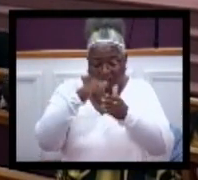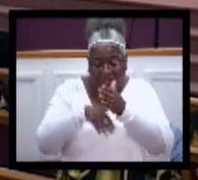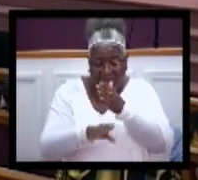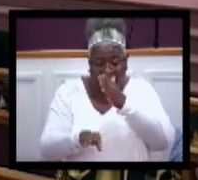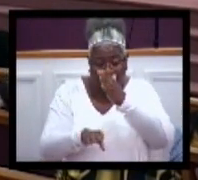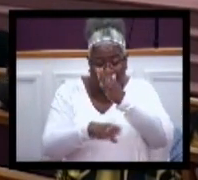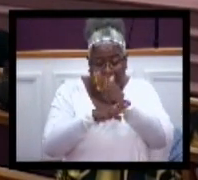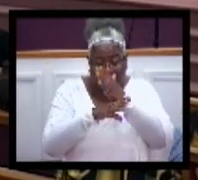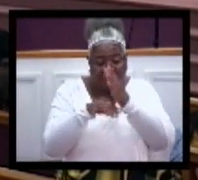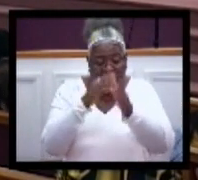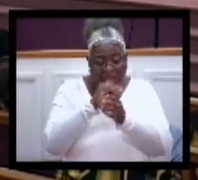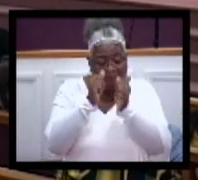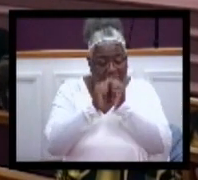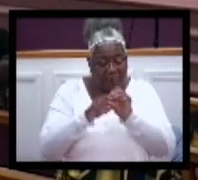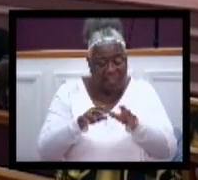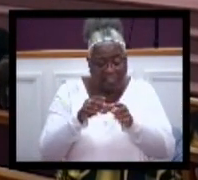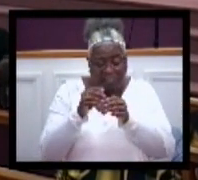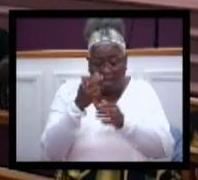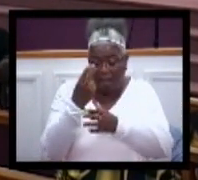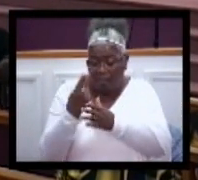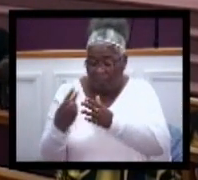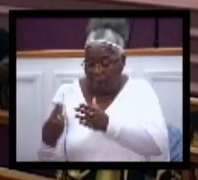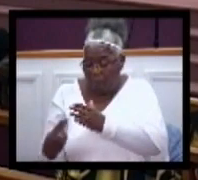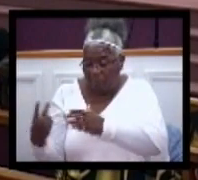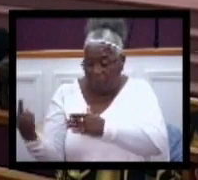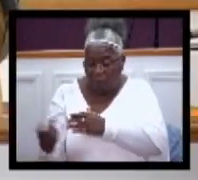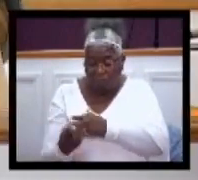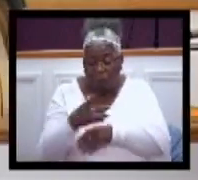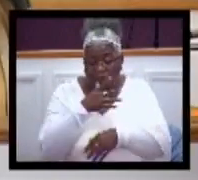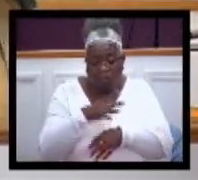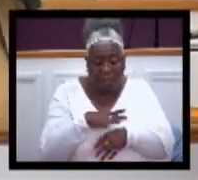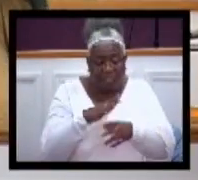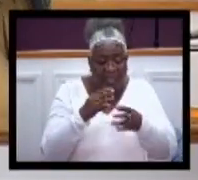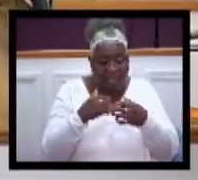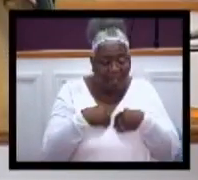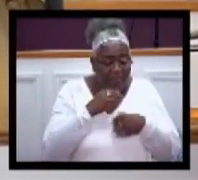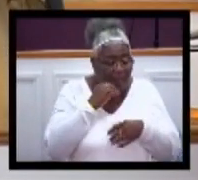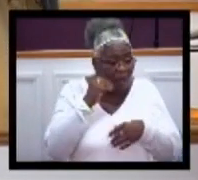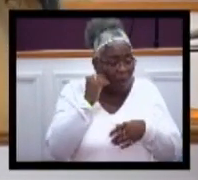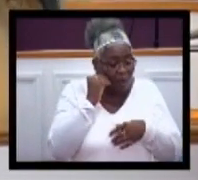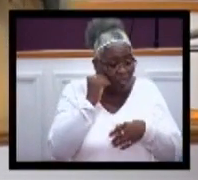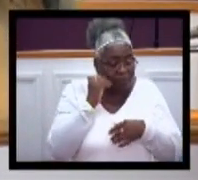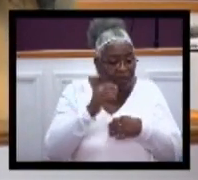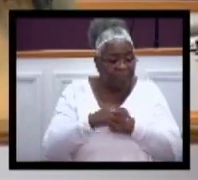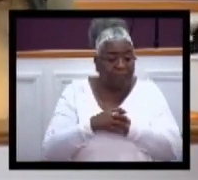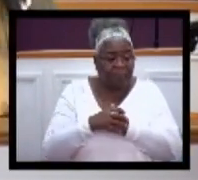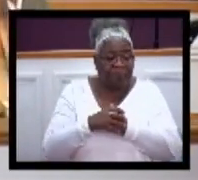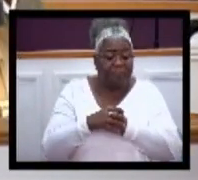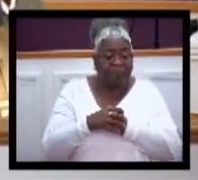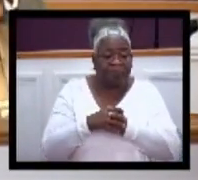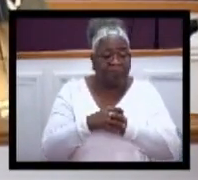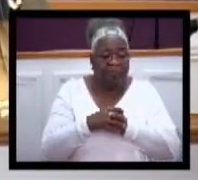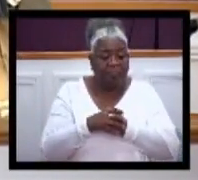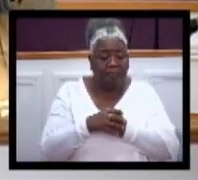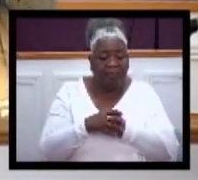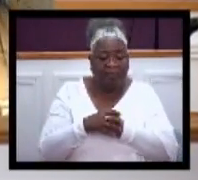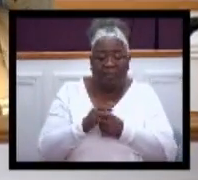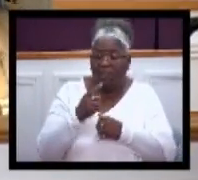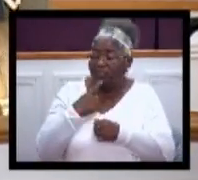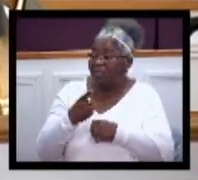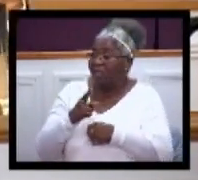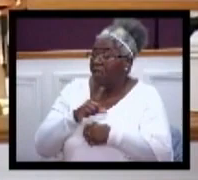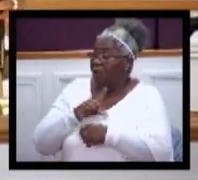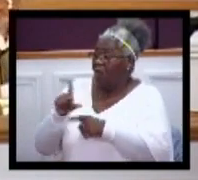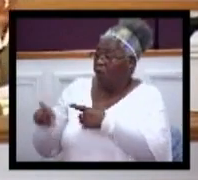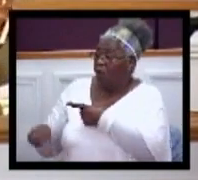business and blessed both of those women to have homes. Are y'all with me? Point at me and say,